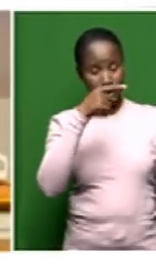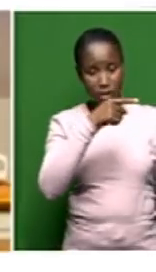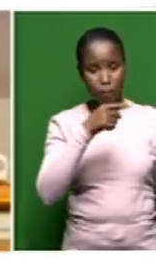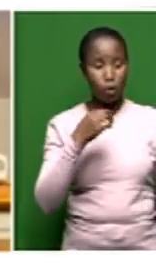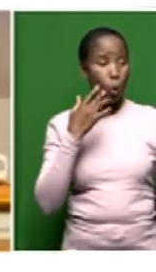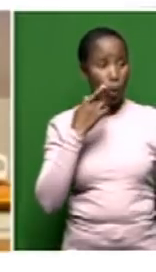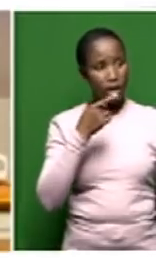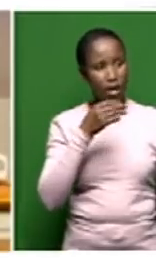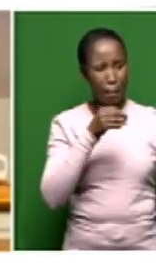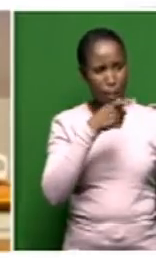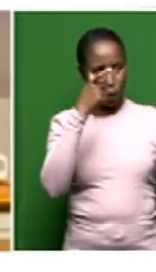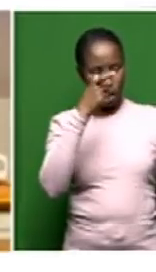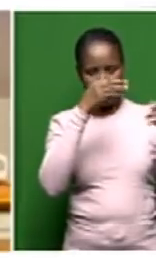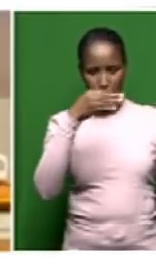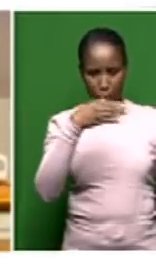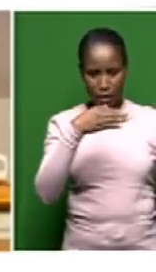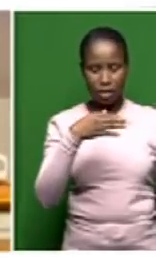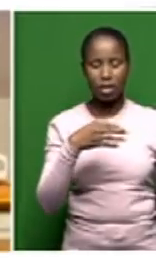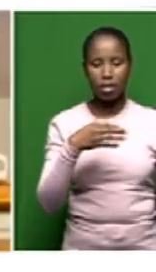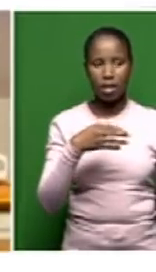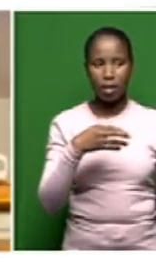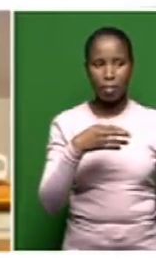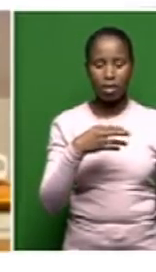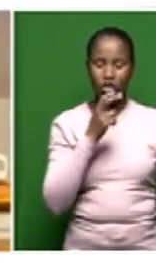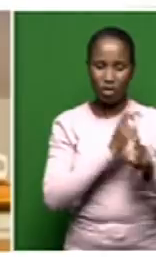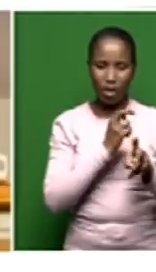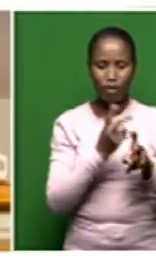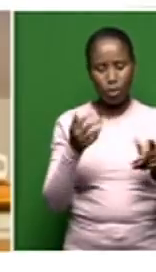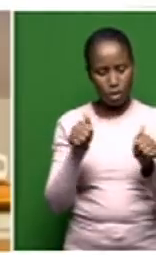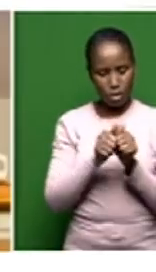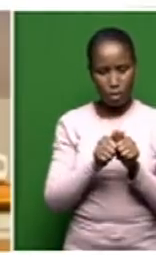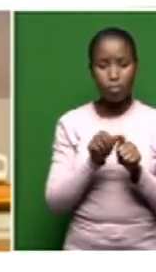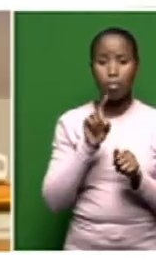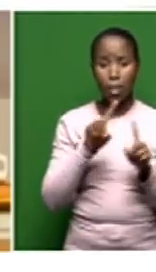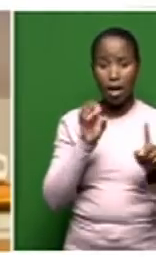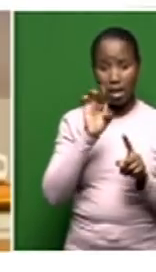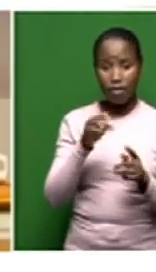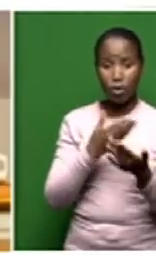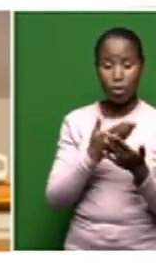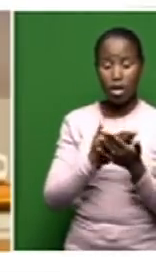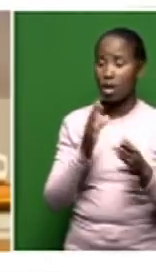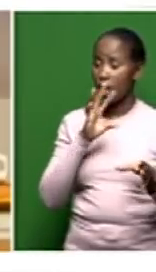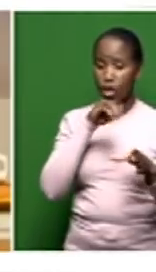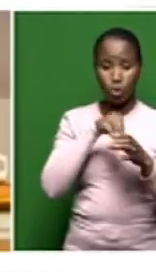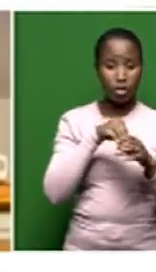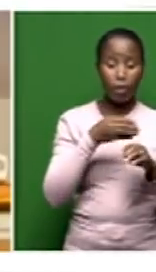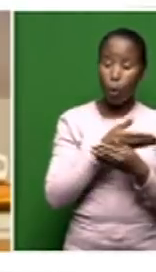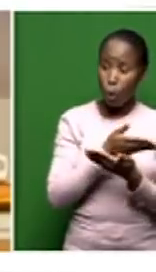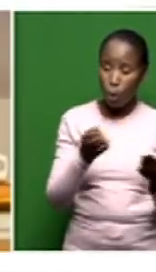you're a dominant party, a country like our country, unless you are very inclusive of all ethnic groups, all